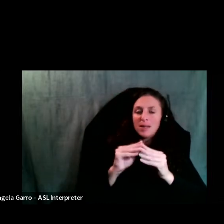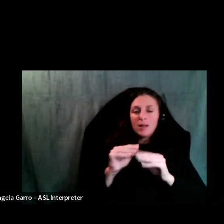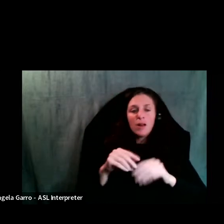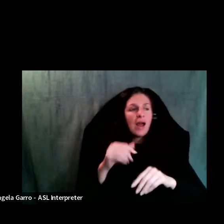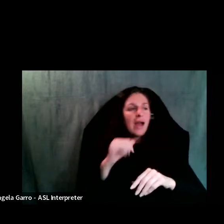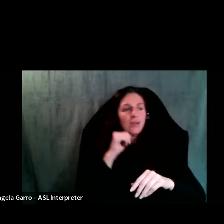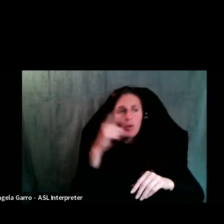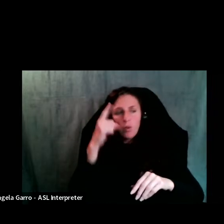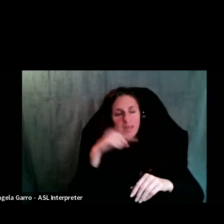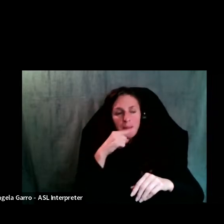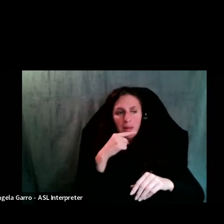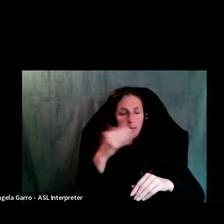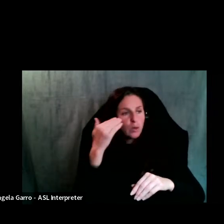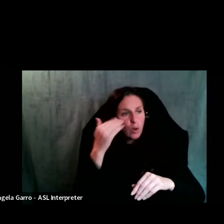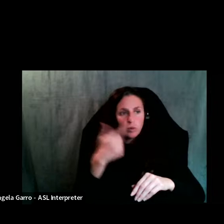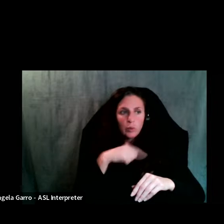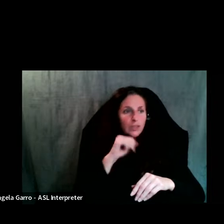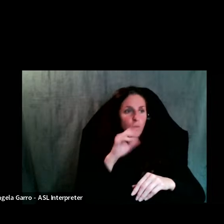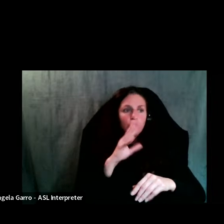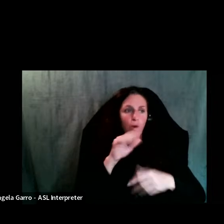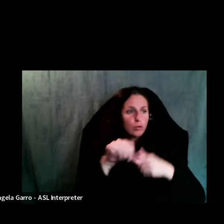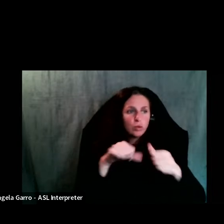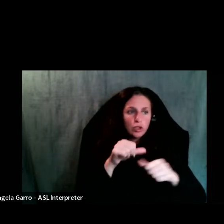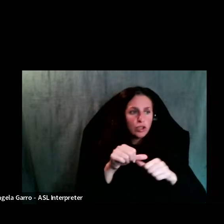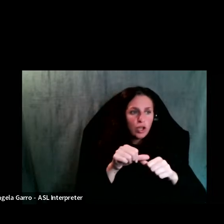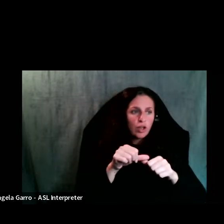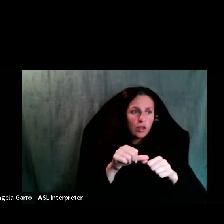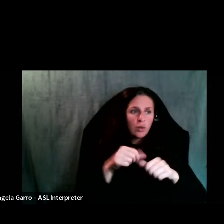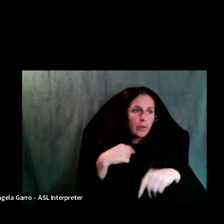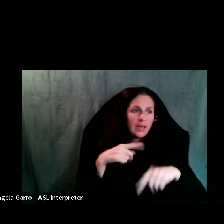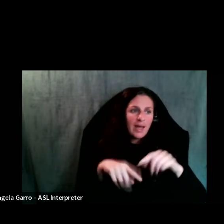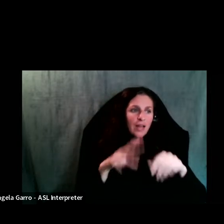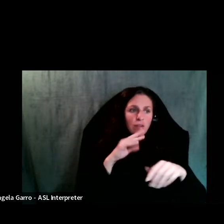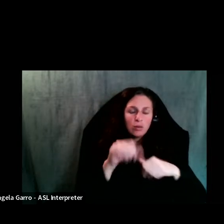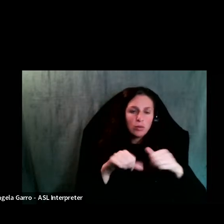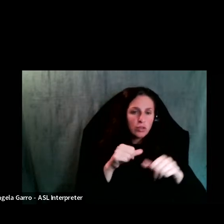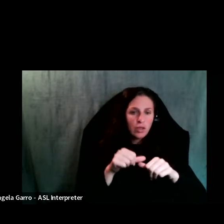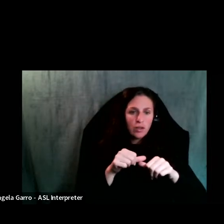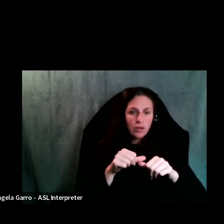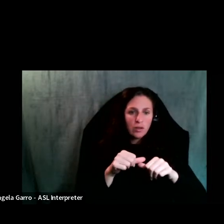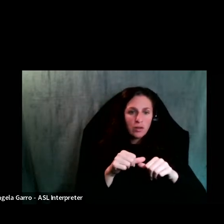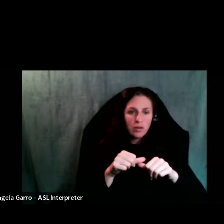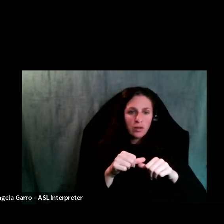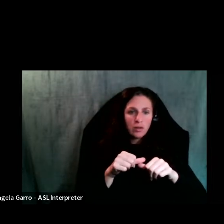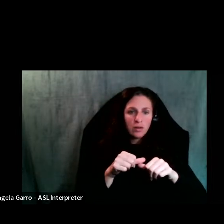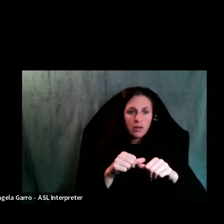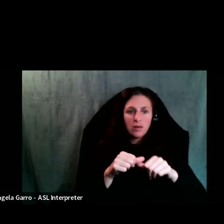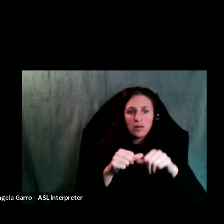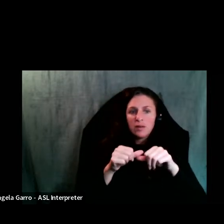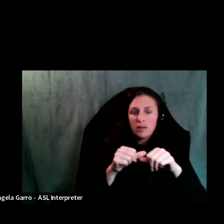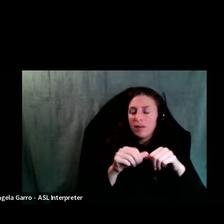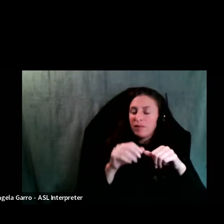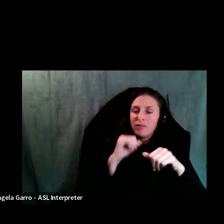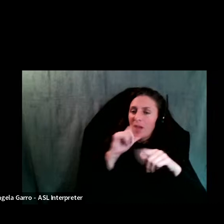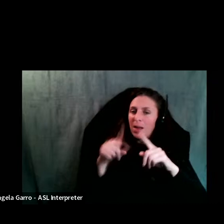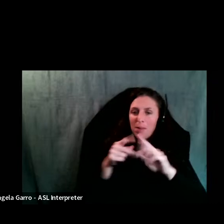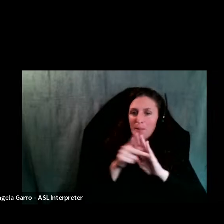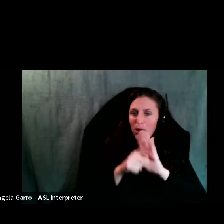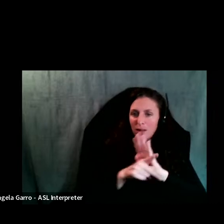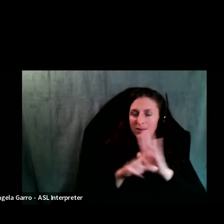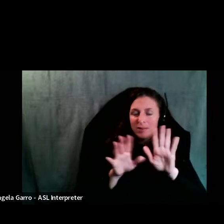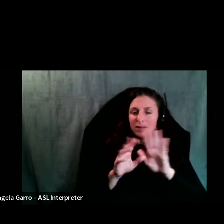the public knows that we don't talk to each other, that Right. we can't talk to each other. Exactly. Not about policy. Except here, Yeah. Not about policy and